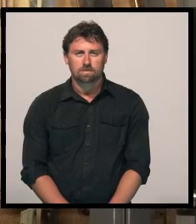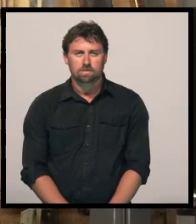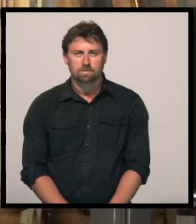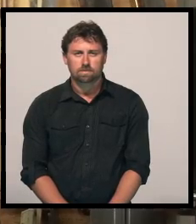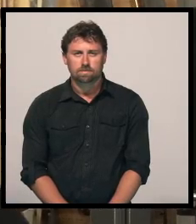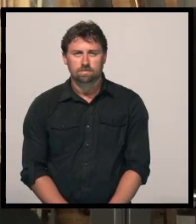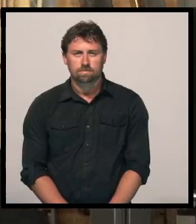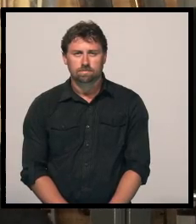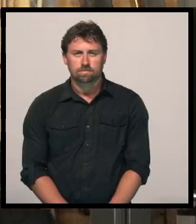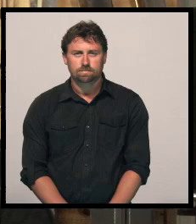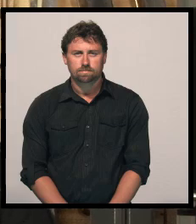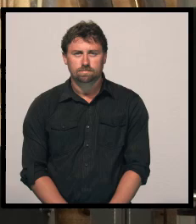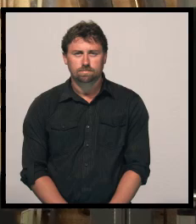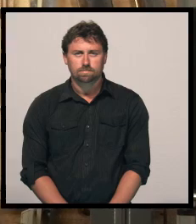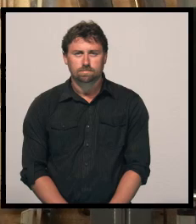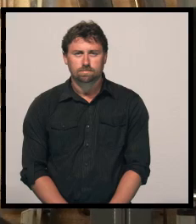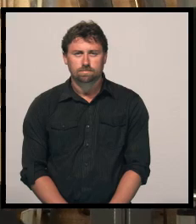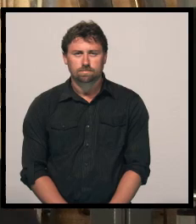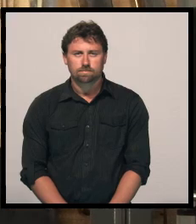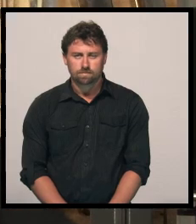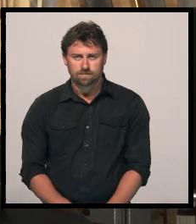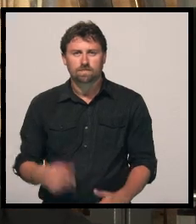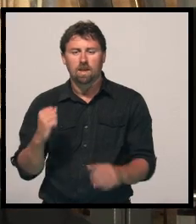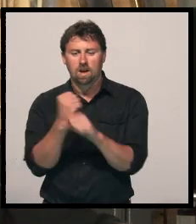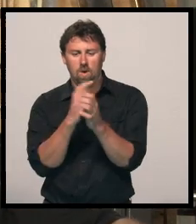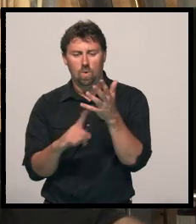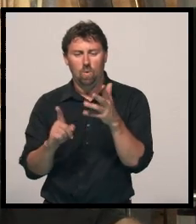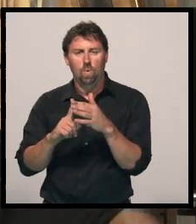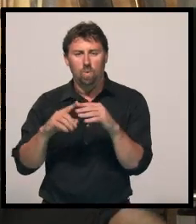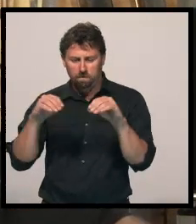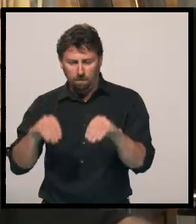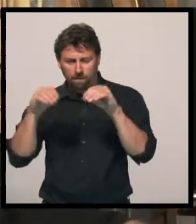Okay. So now we'll glue this one into place.